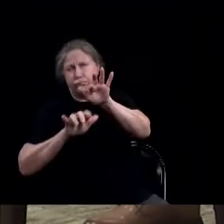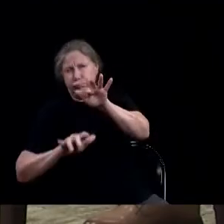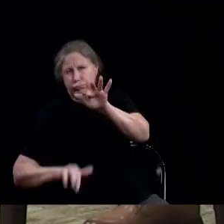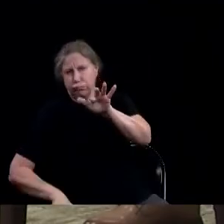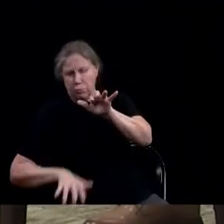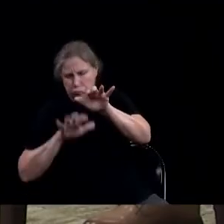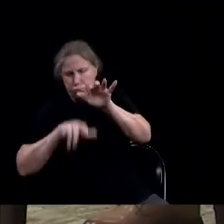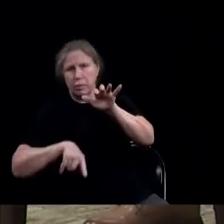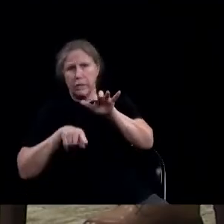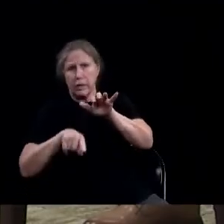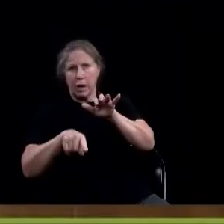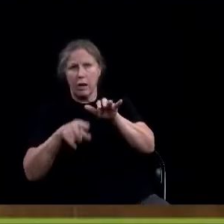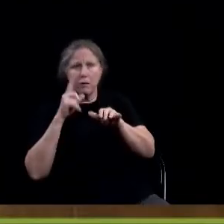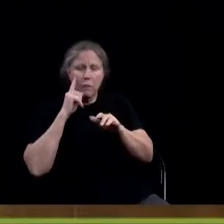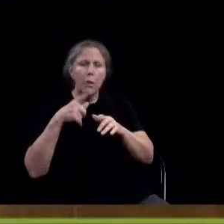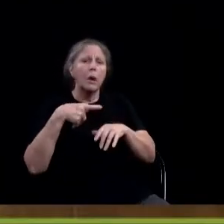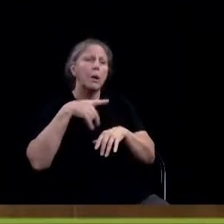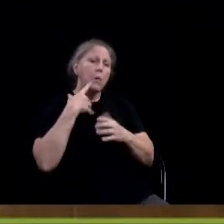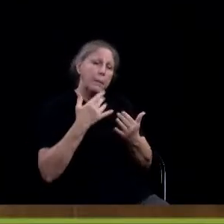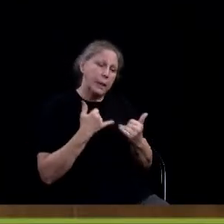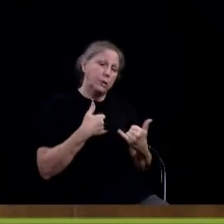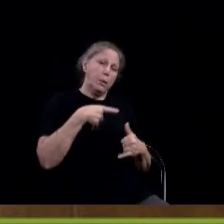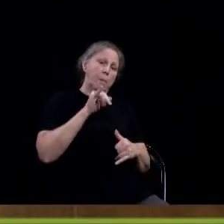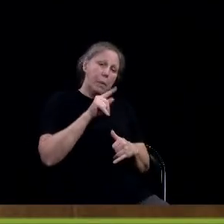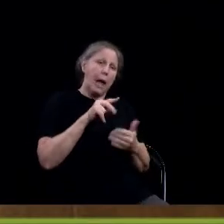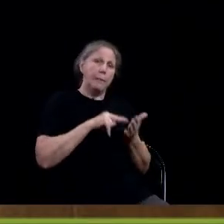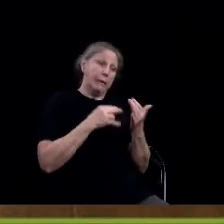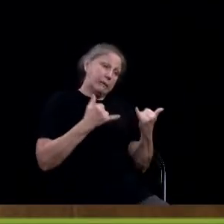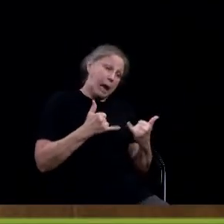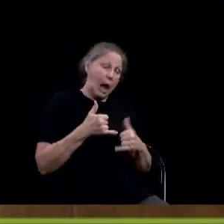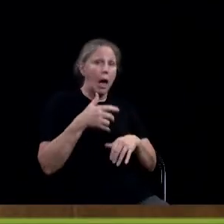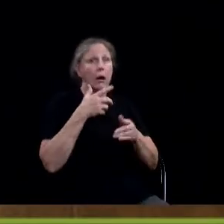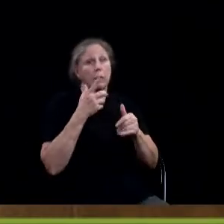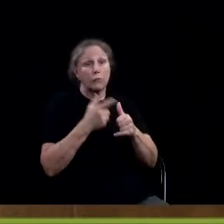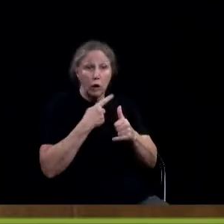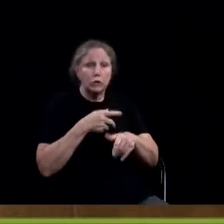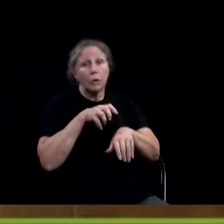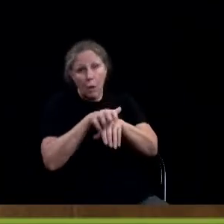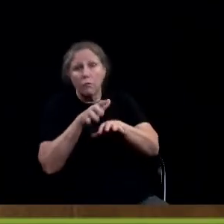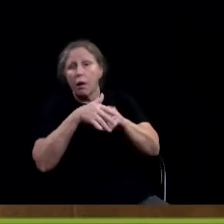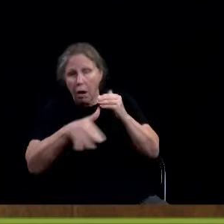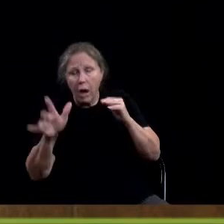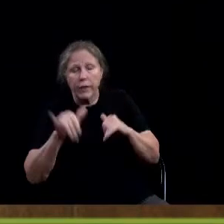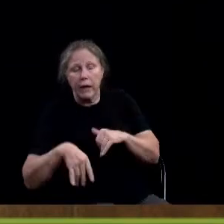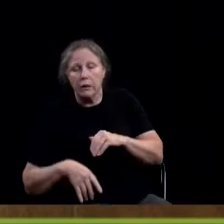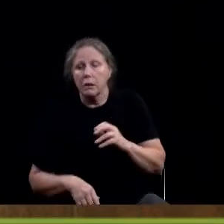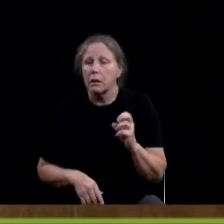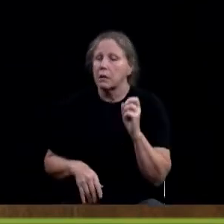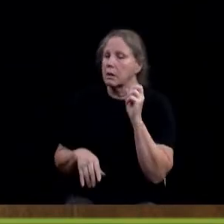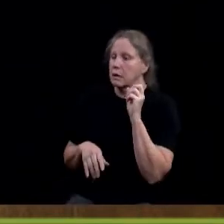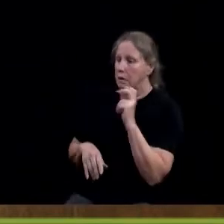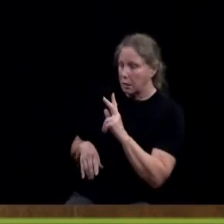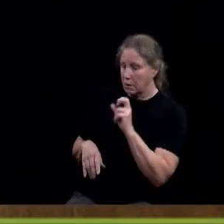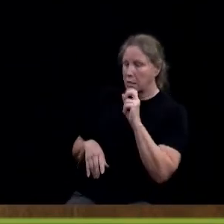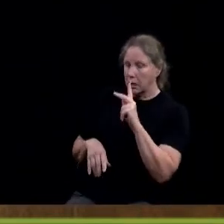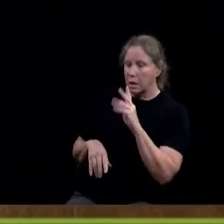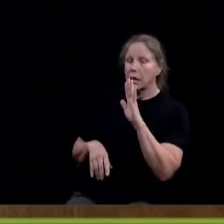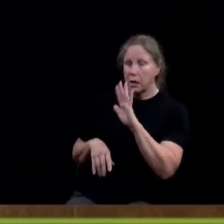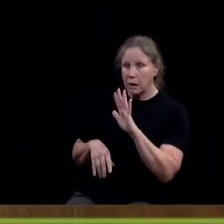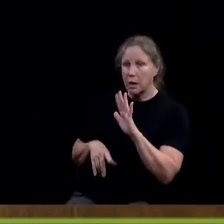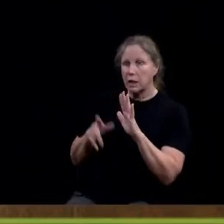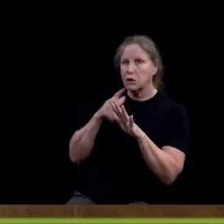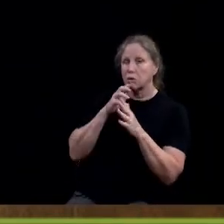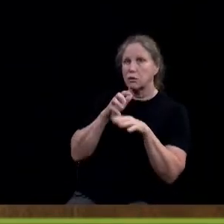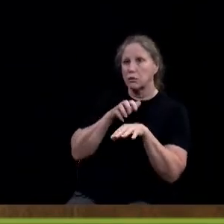plats. Okay. All right. I just had some drafting concerns here and runway concerns, but